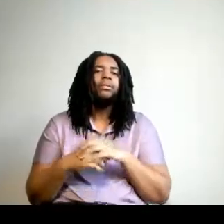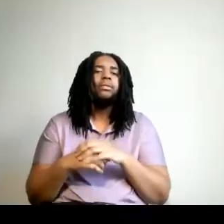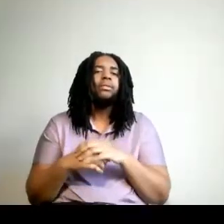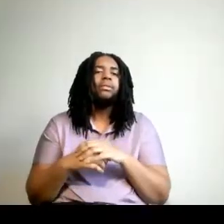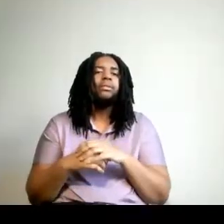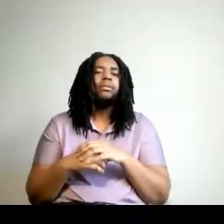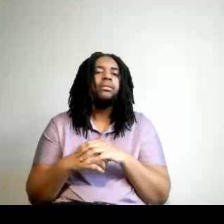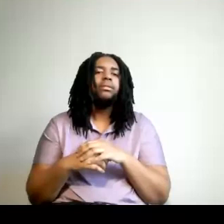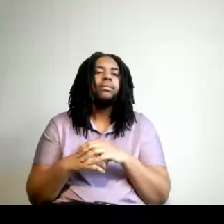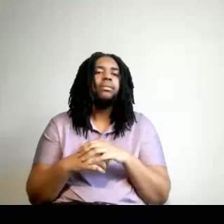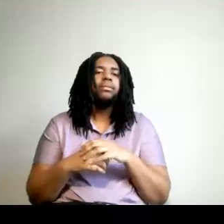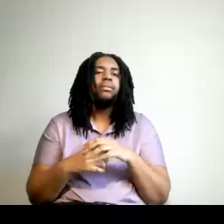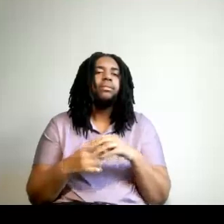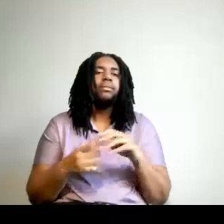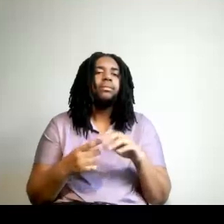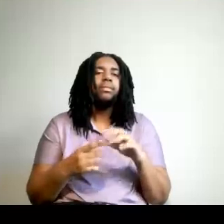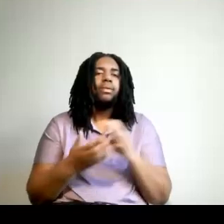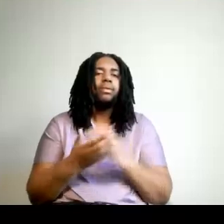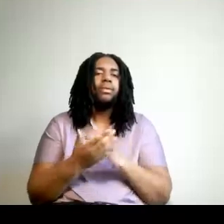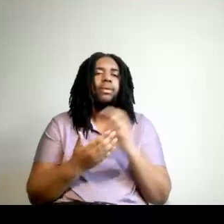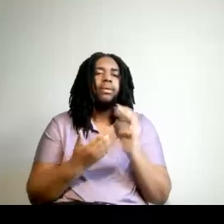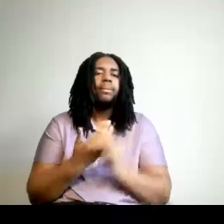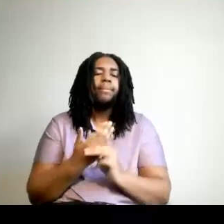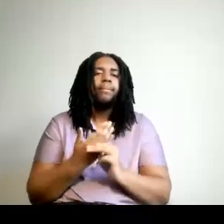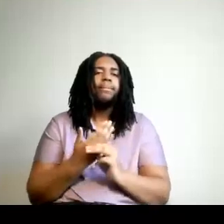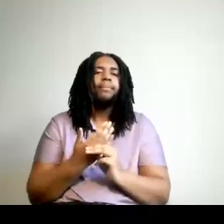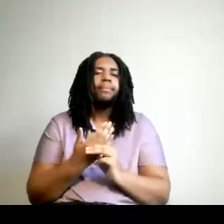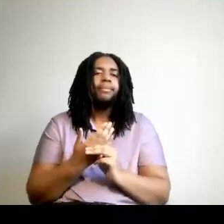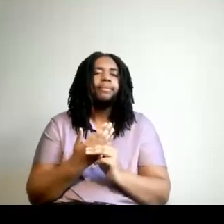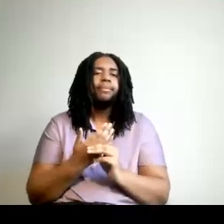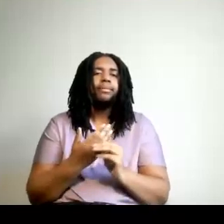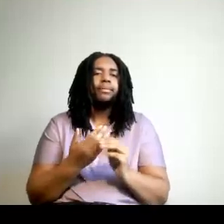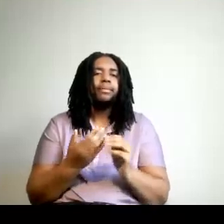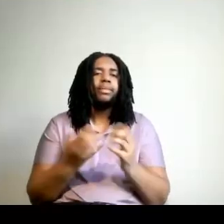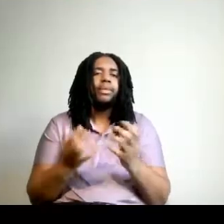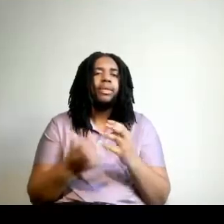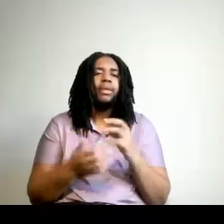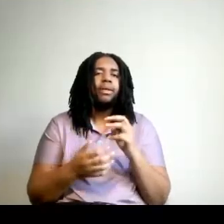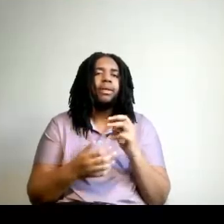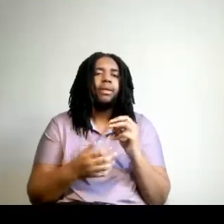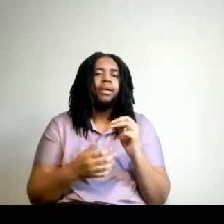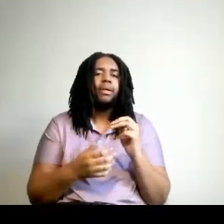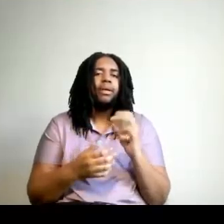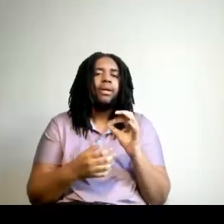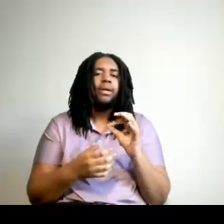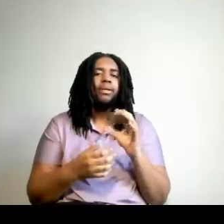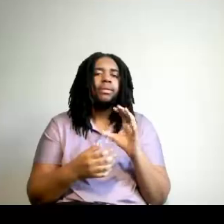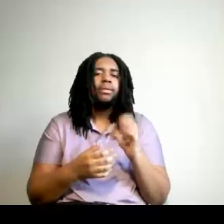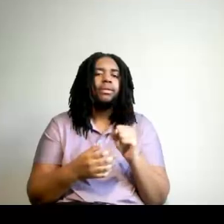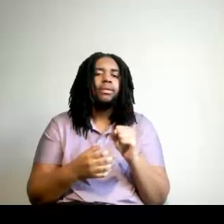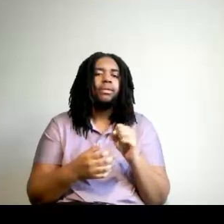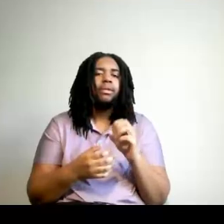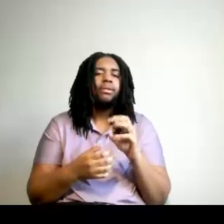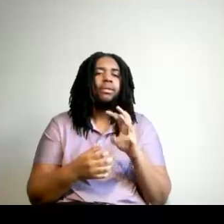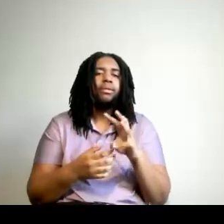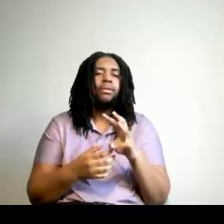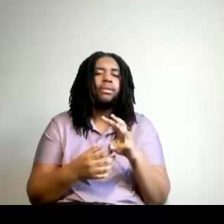to a curriculum that's held here at MCW that involves early